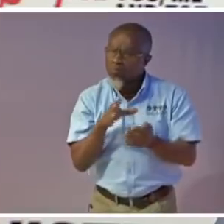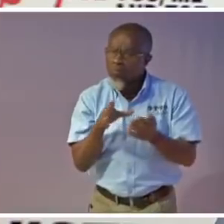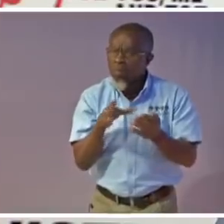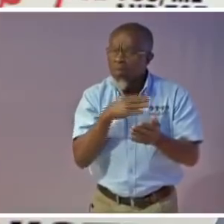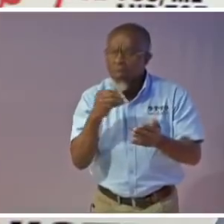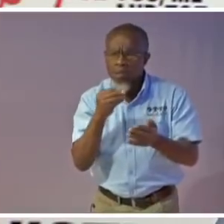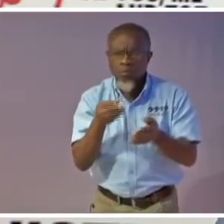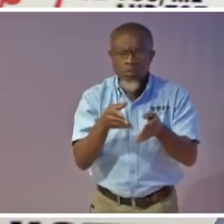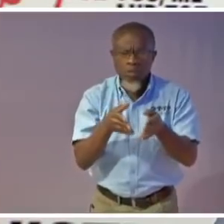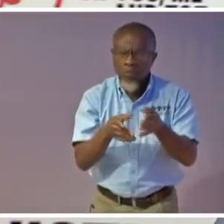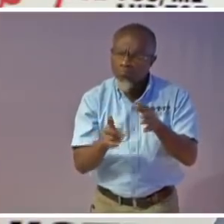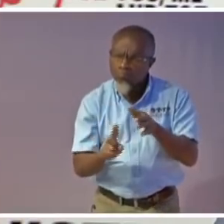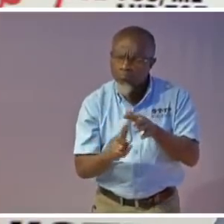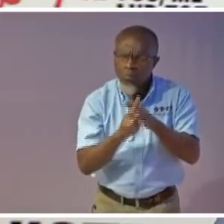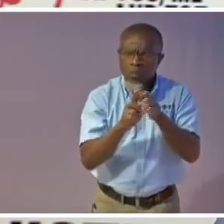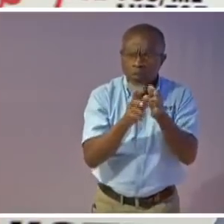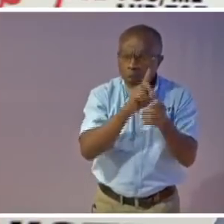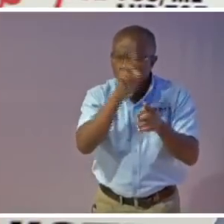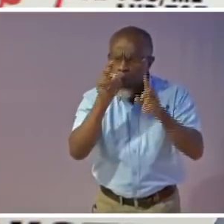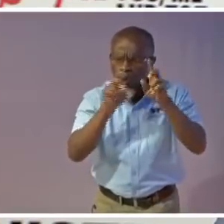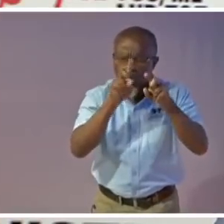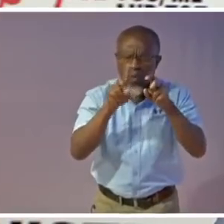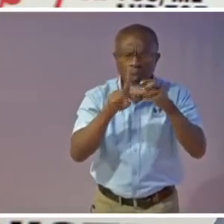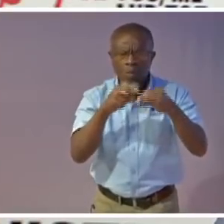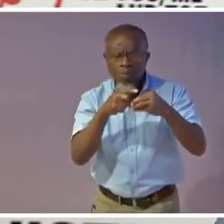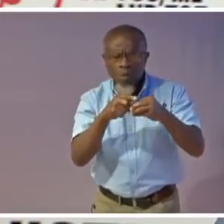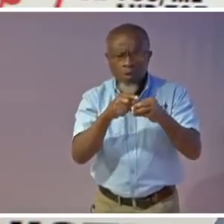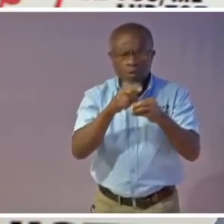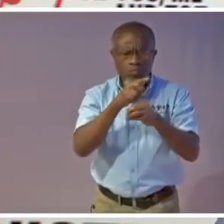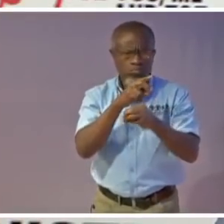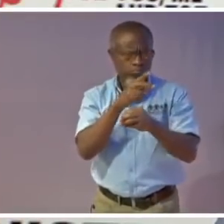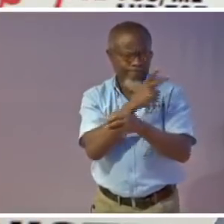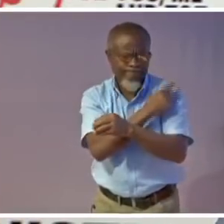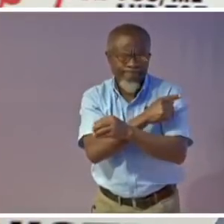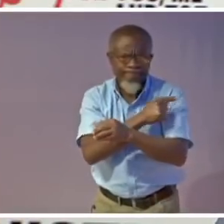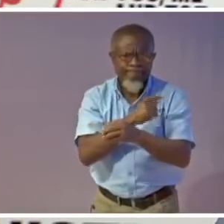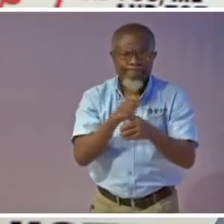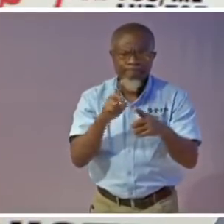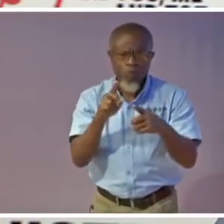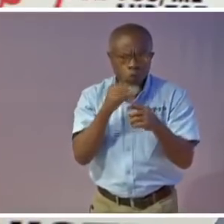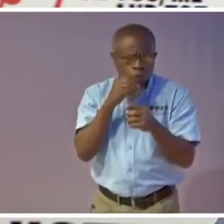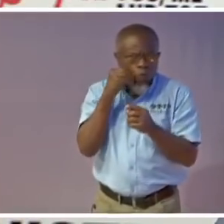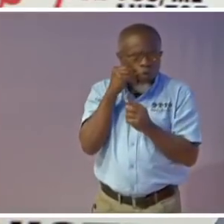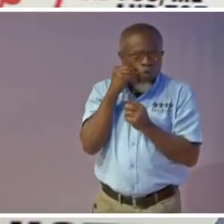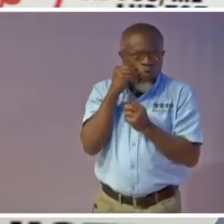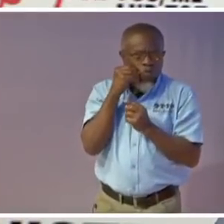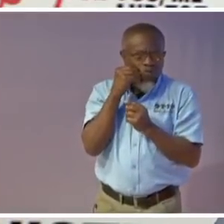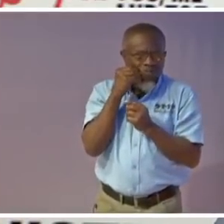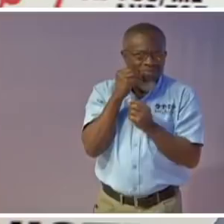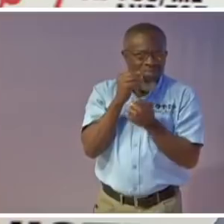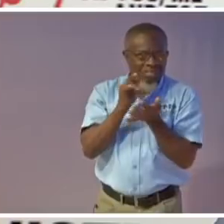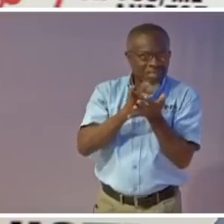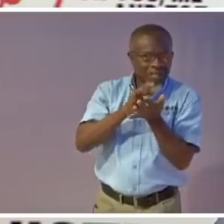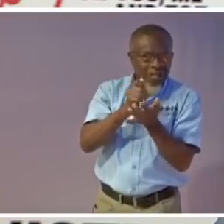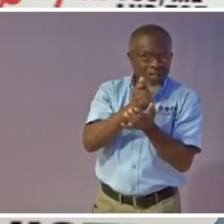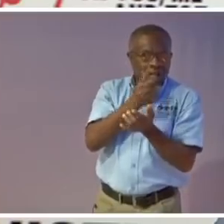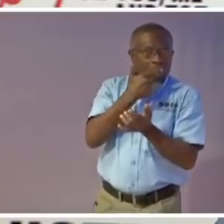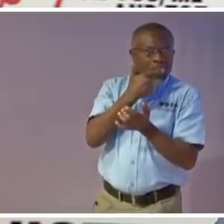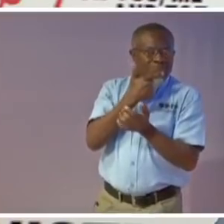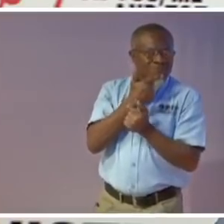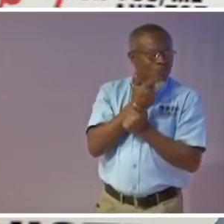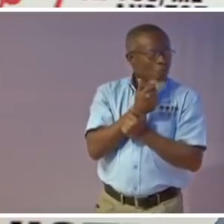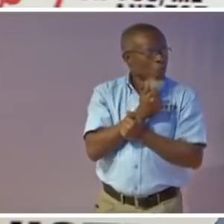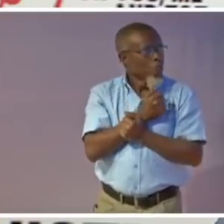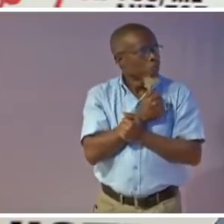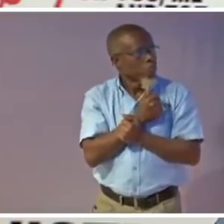raised the issue of patients taking ivermectin at home. It is becoming a very